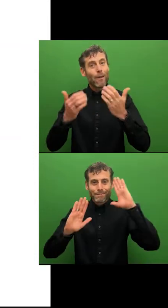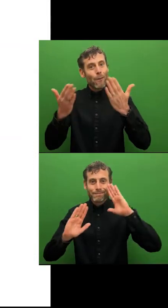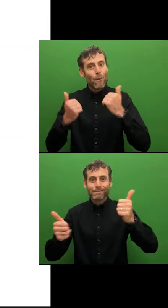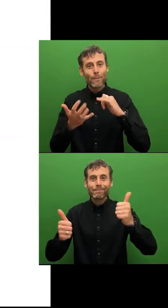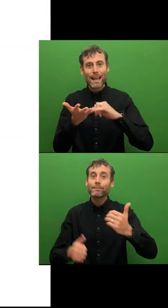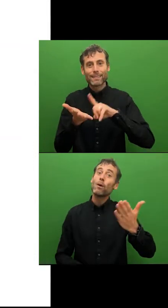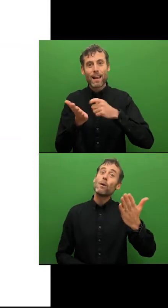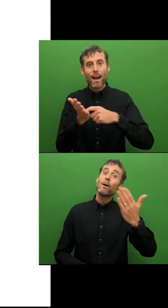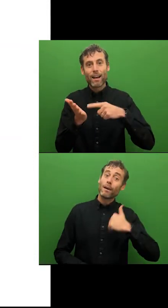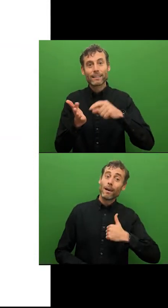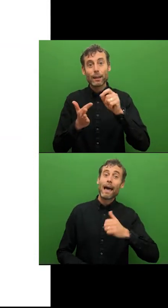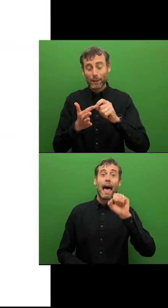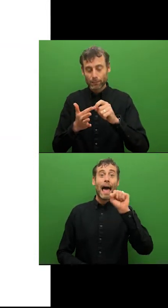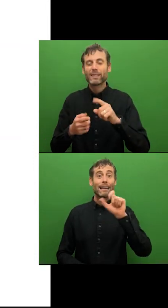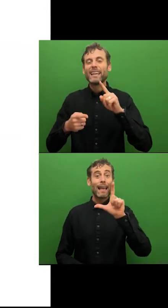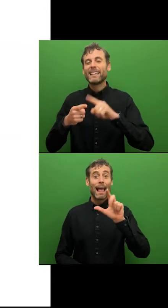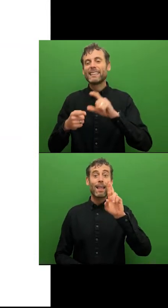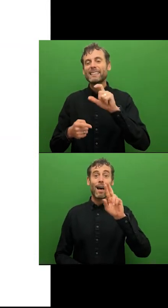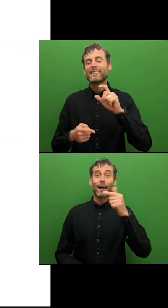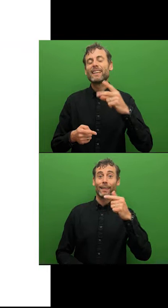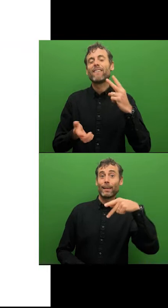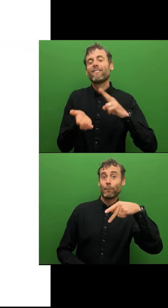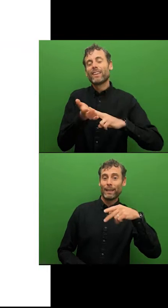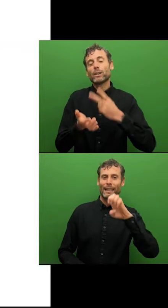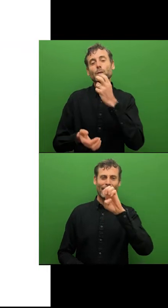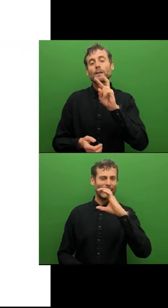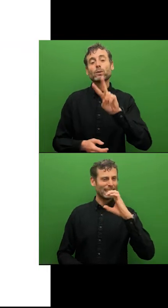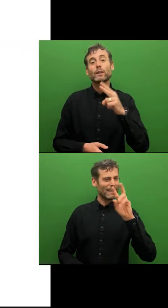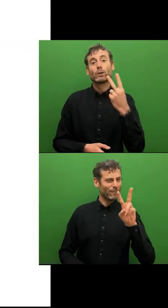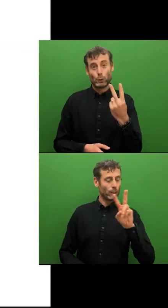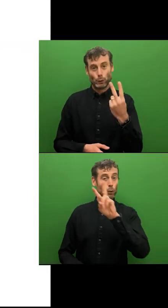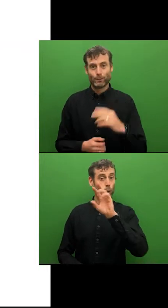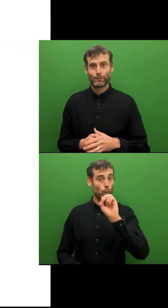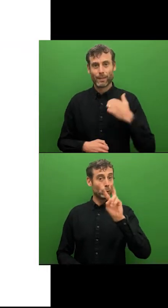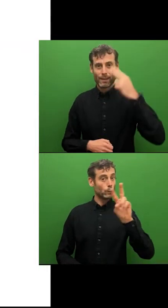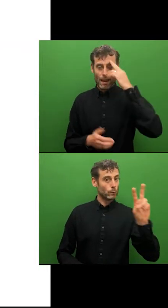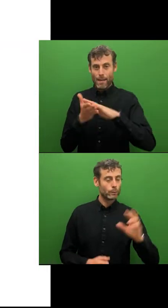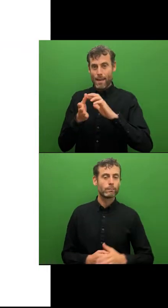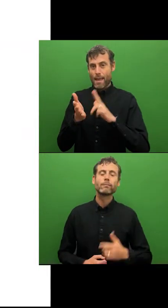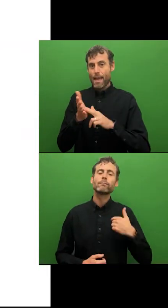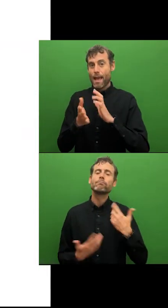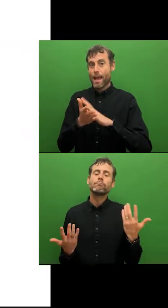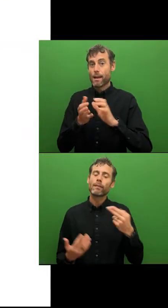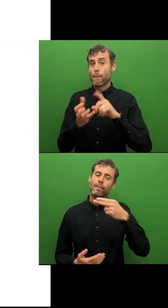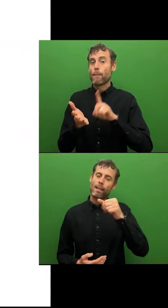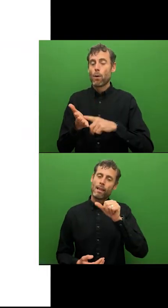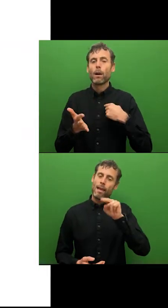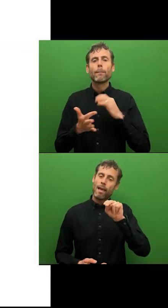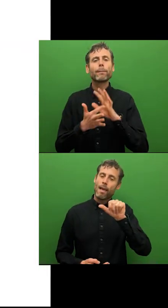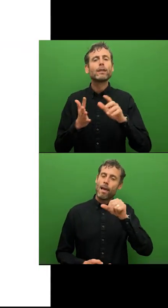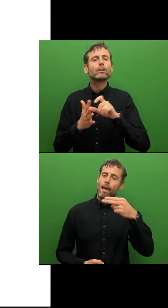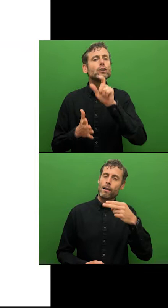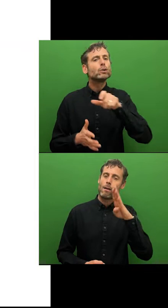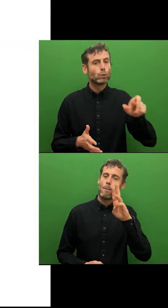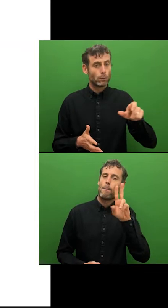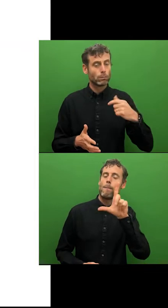Hello and welcome to SLRTP at ECCV 2022. My name is Hannah Bull and I'm a PhD